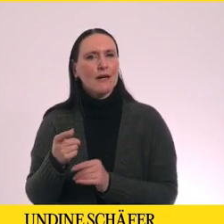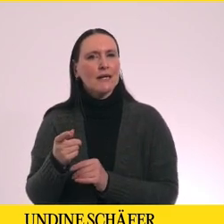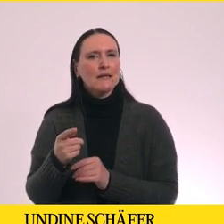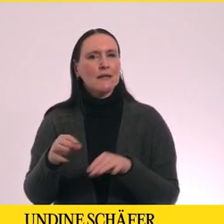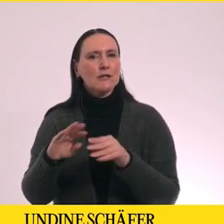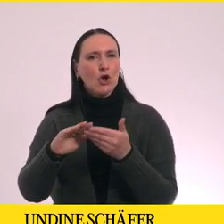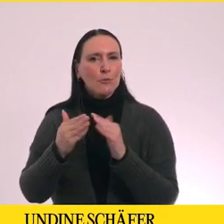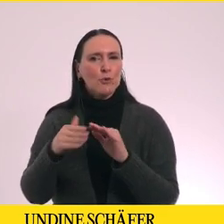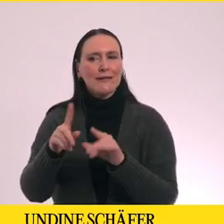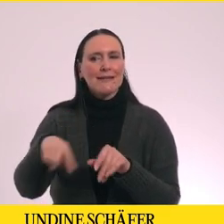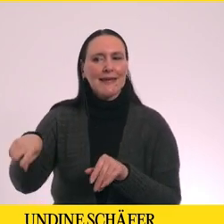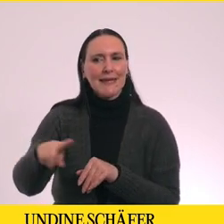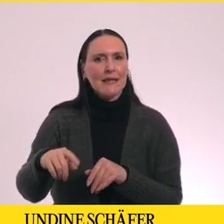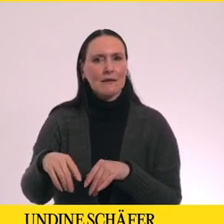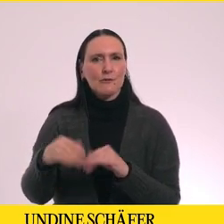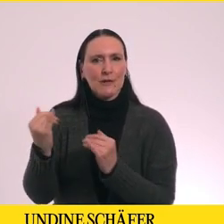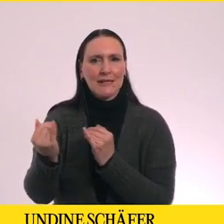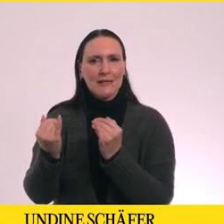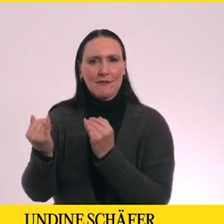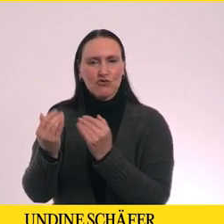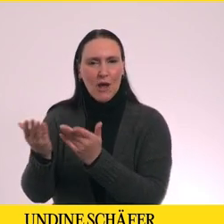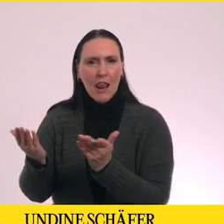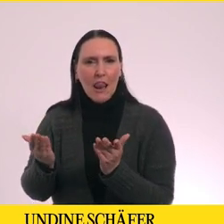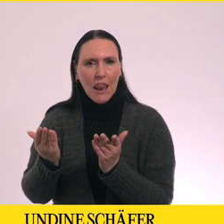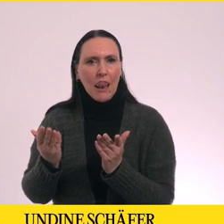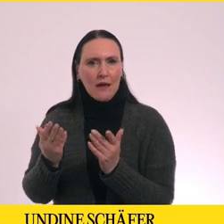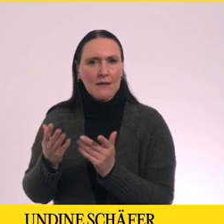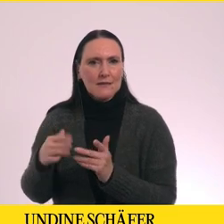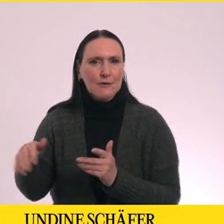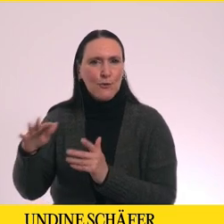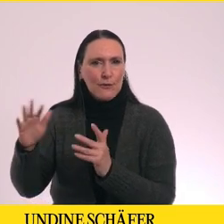communities. Did you have any experience of that?